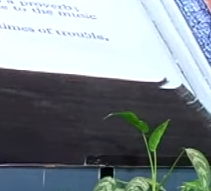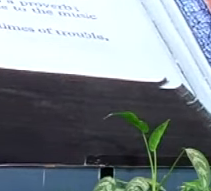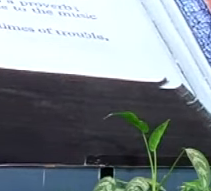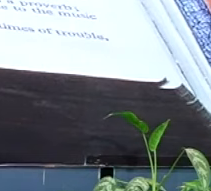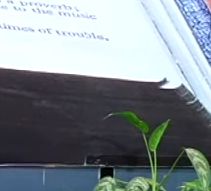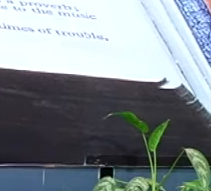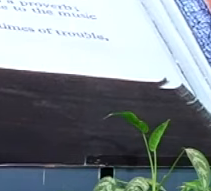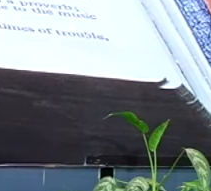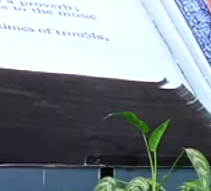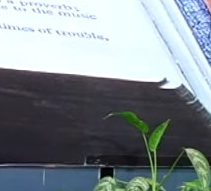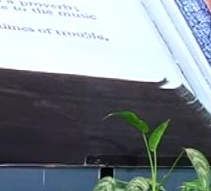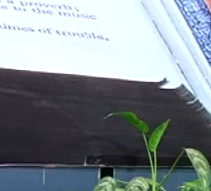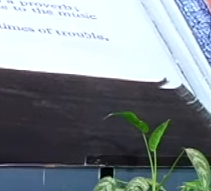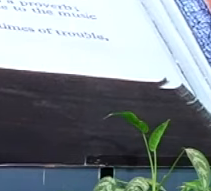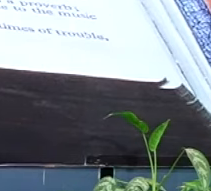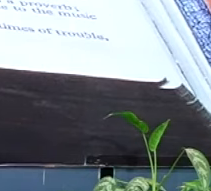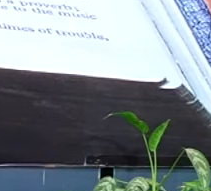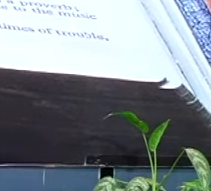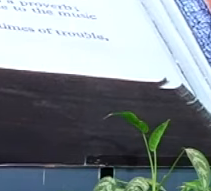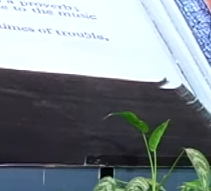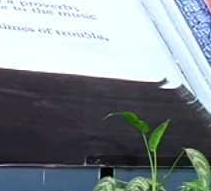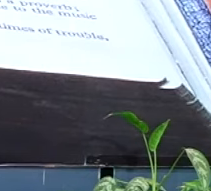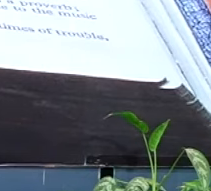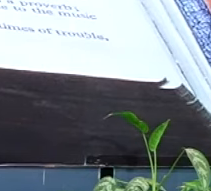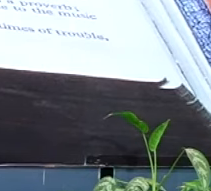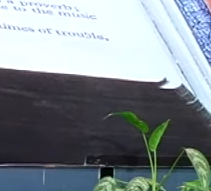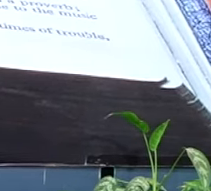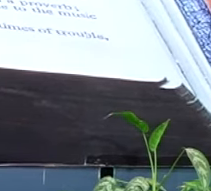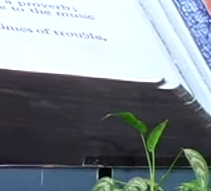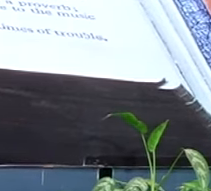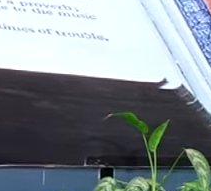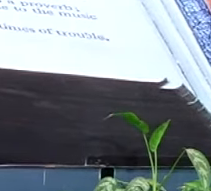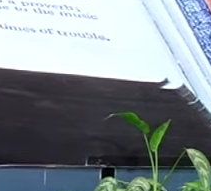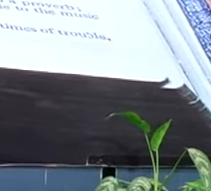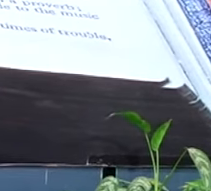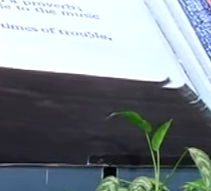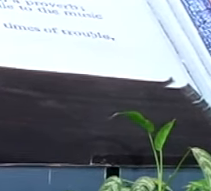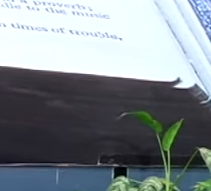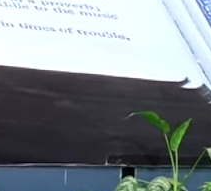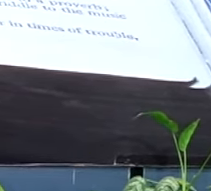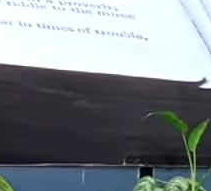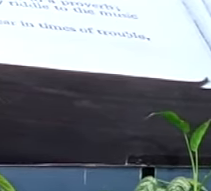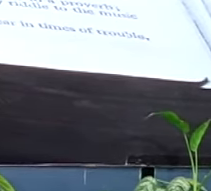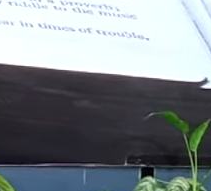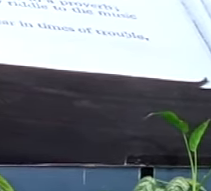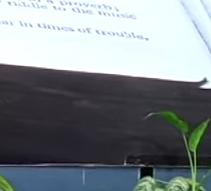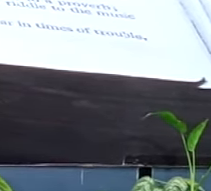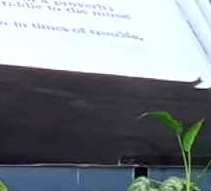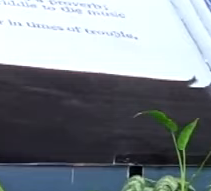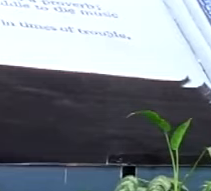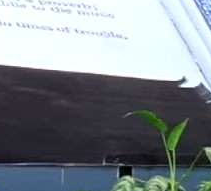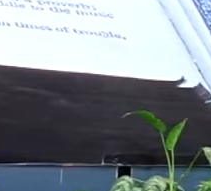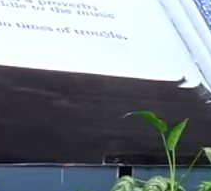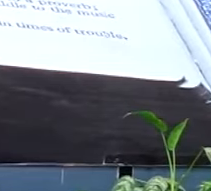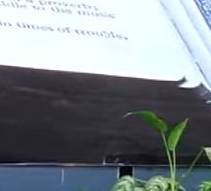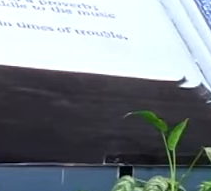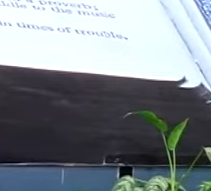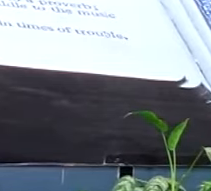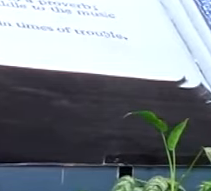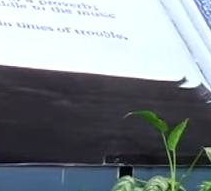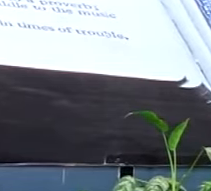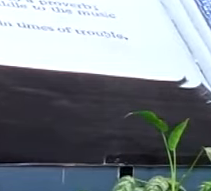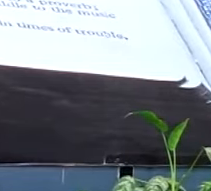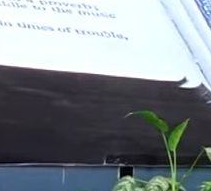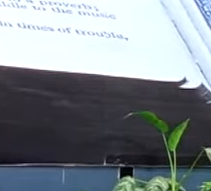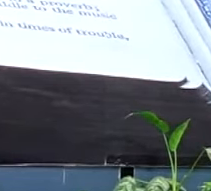And before we go into the message, I'm going to ask my friend Collins and the congregation